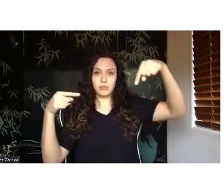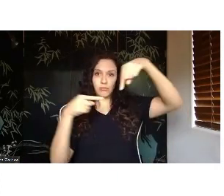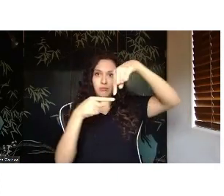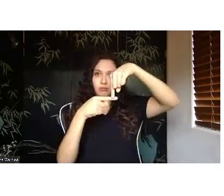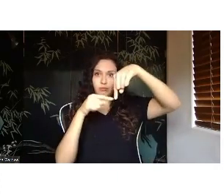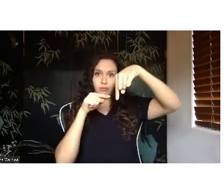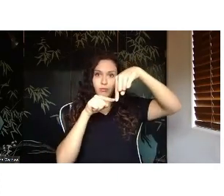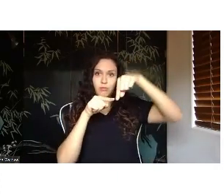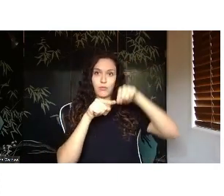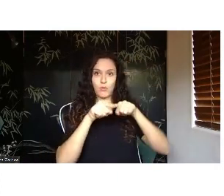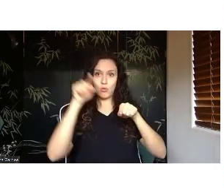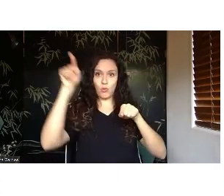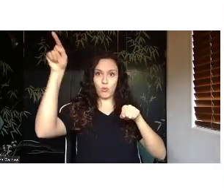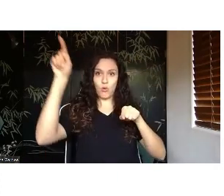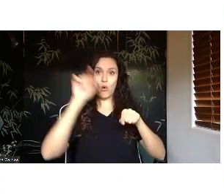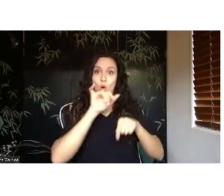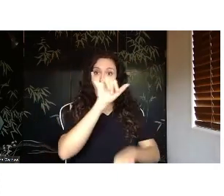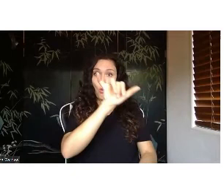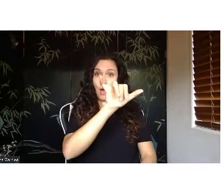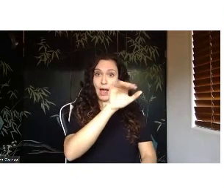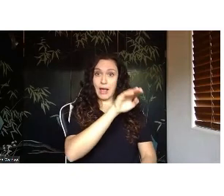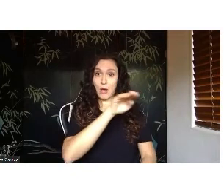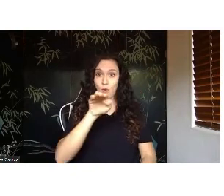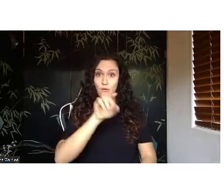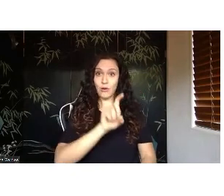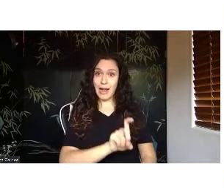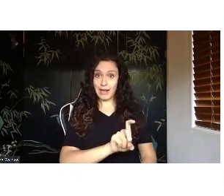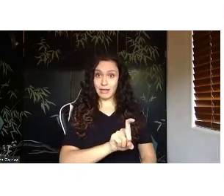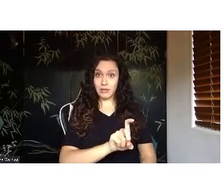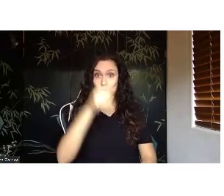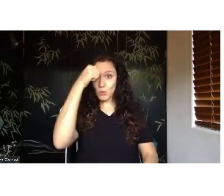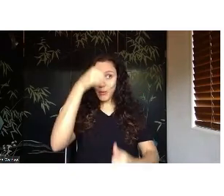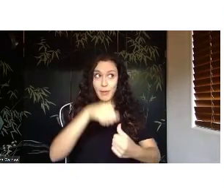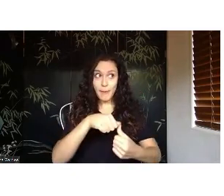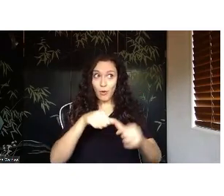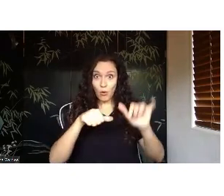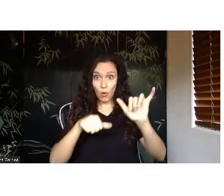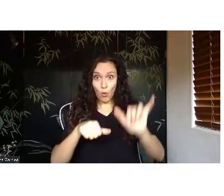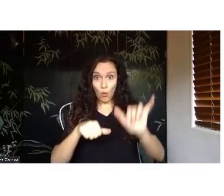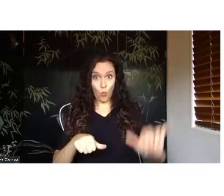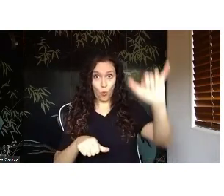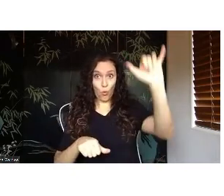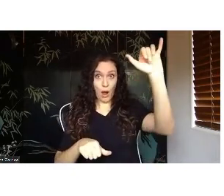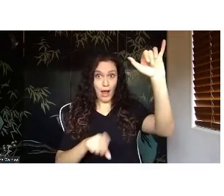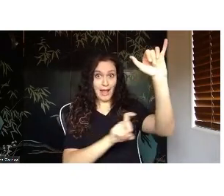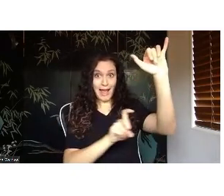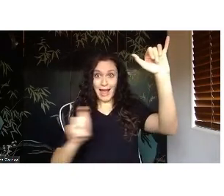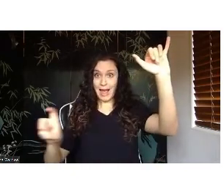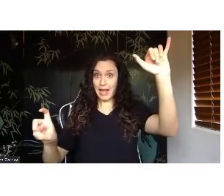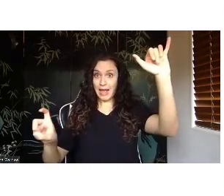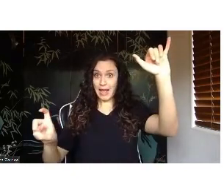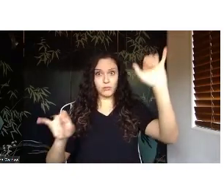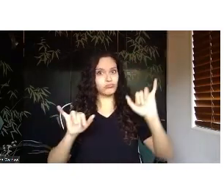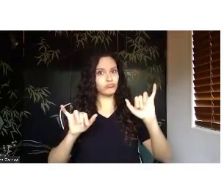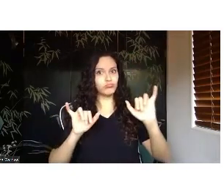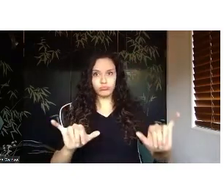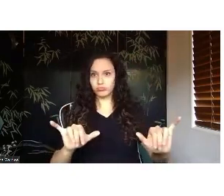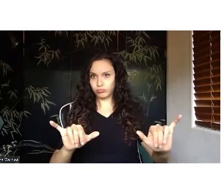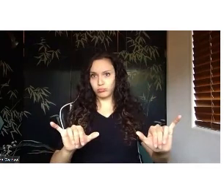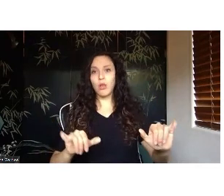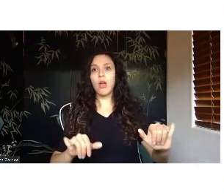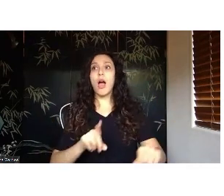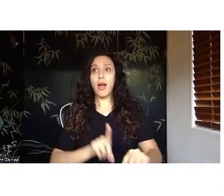at intersections. Okay, so I do y over x. And my y, remember this is my y-axis, this is